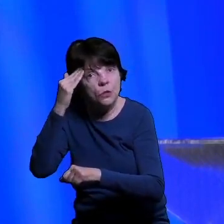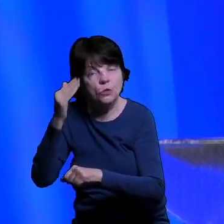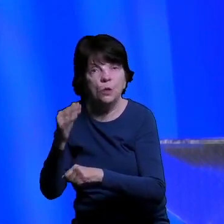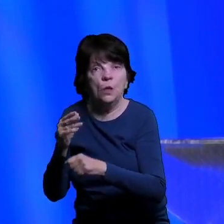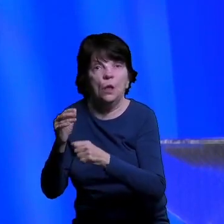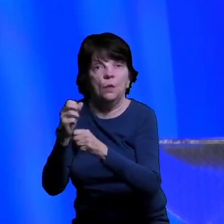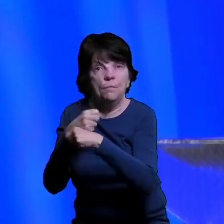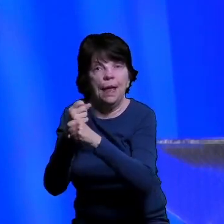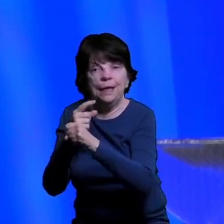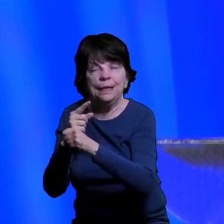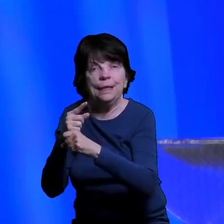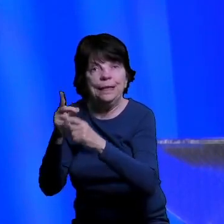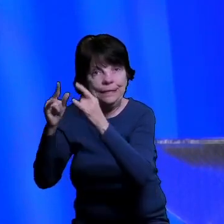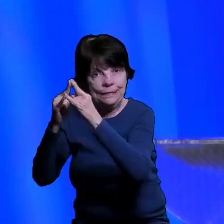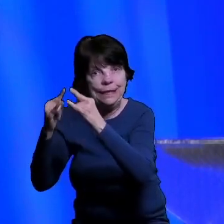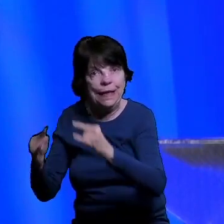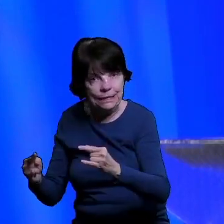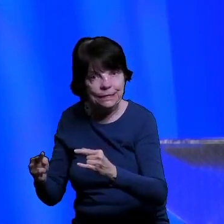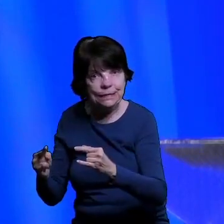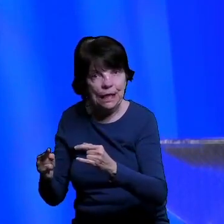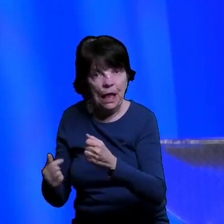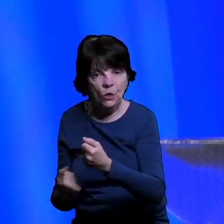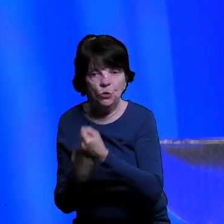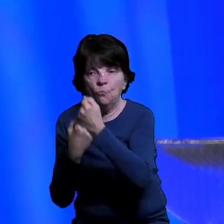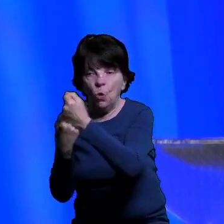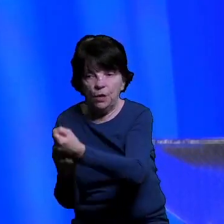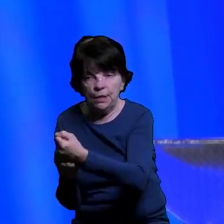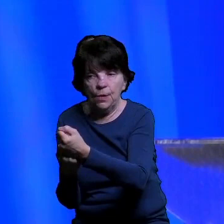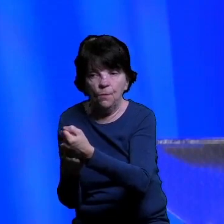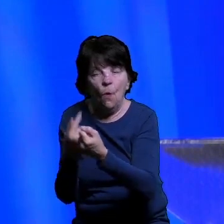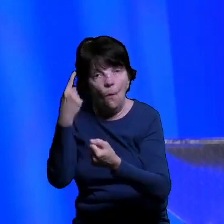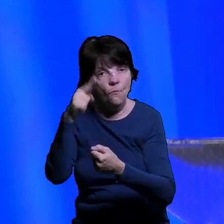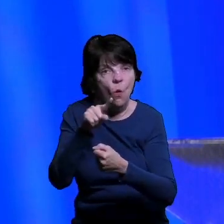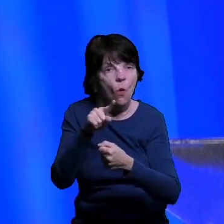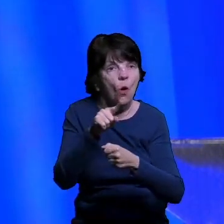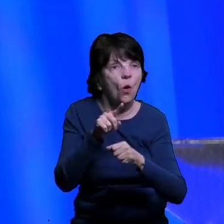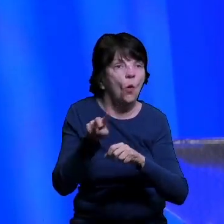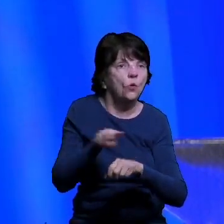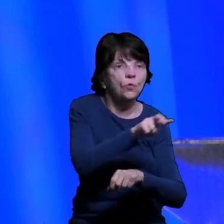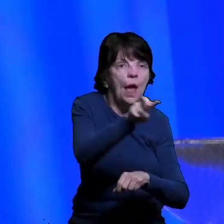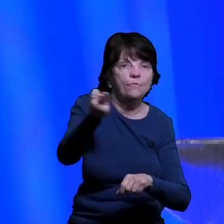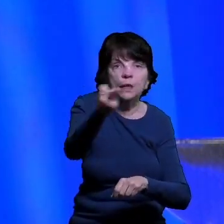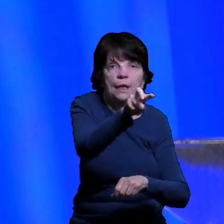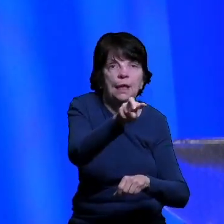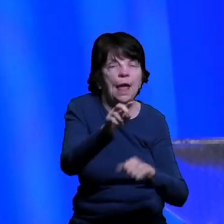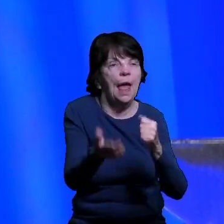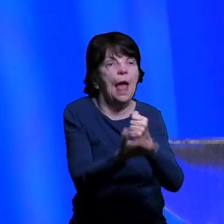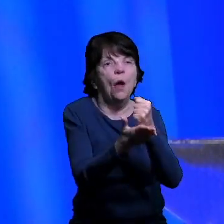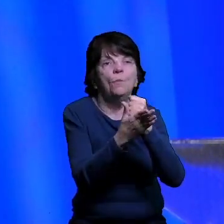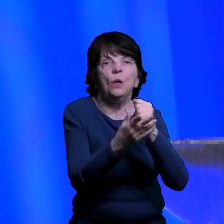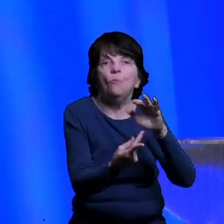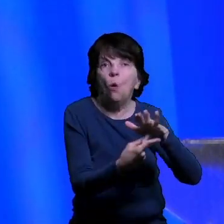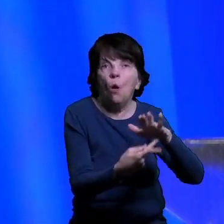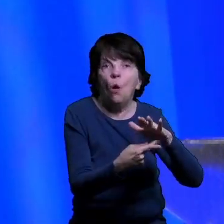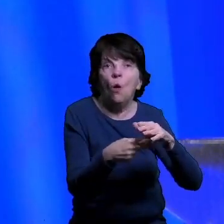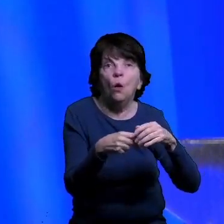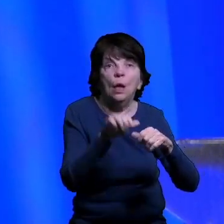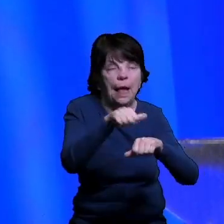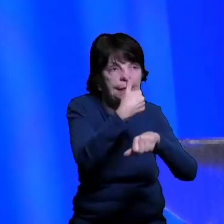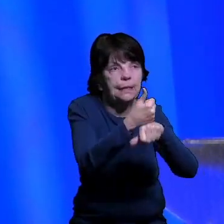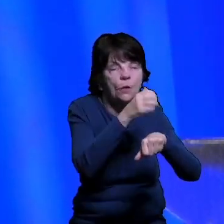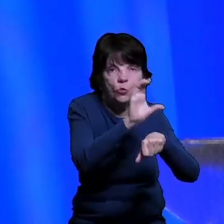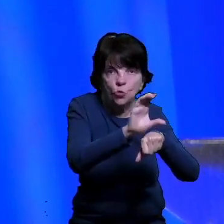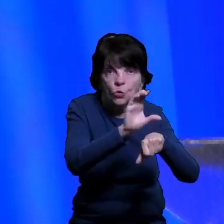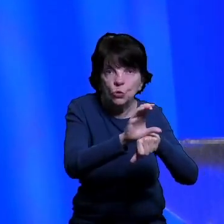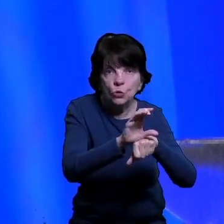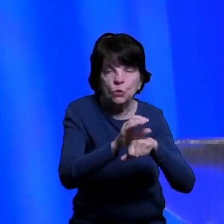owners, to support themselves. They use their talents and their gifts and their God-given abilities to do special